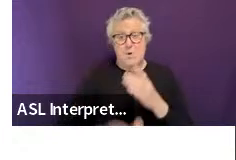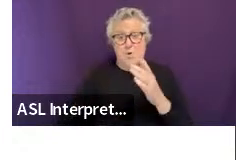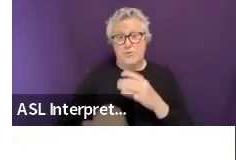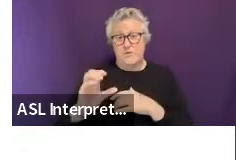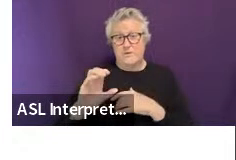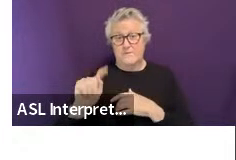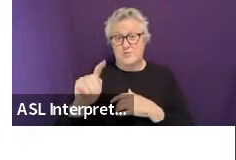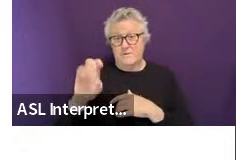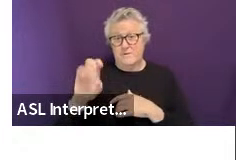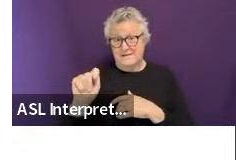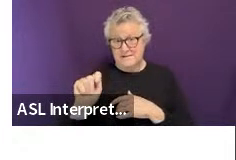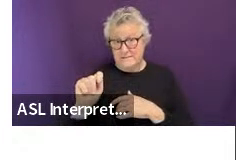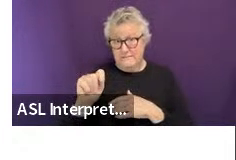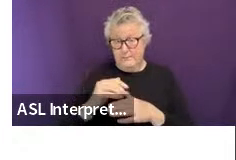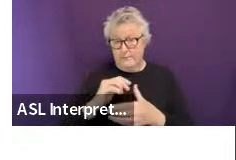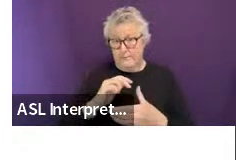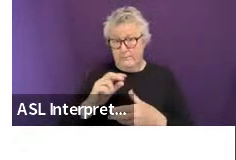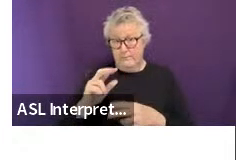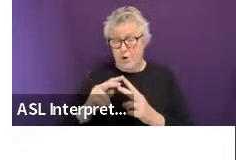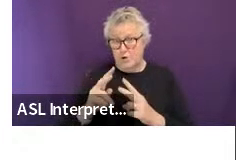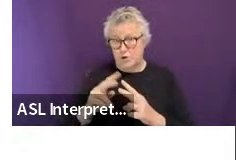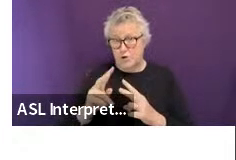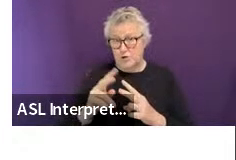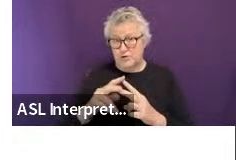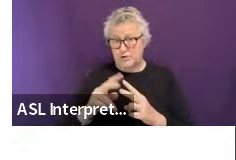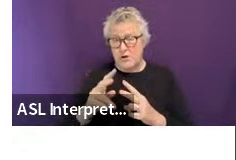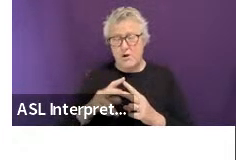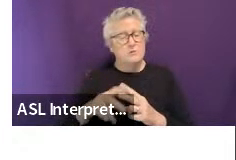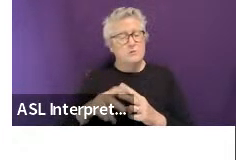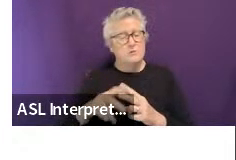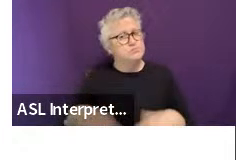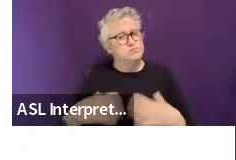in their ability to create systems that we can model showing connection.